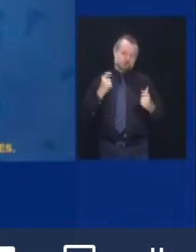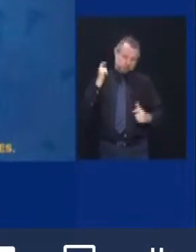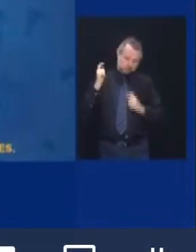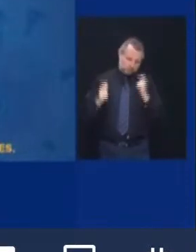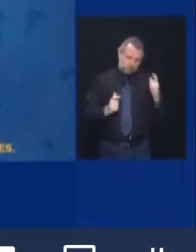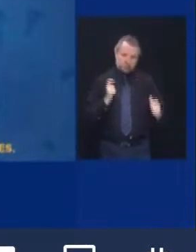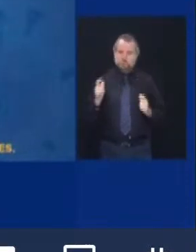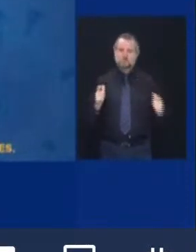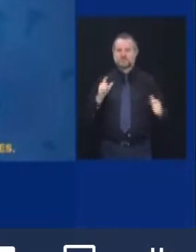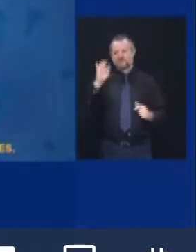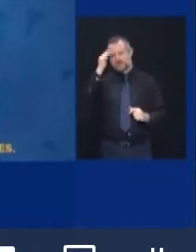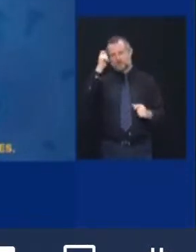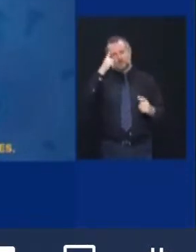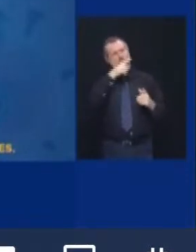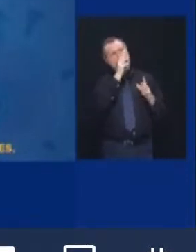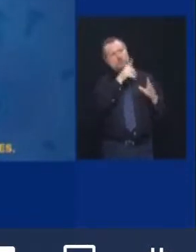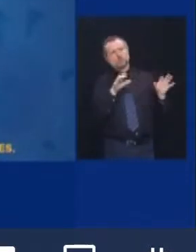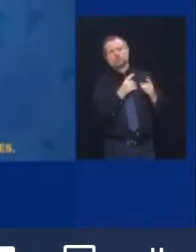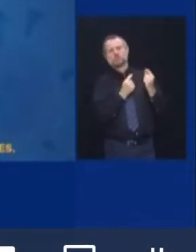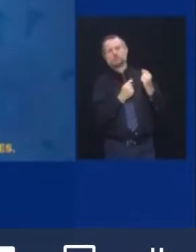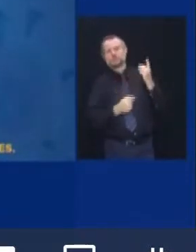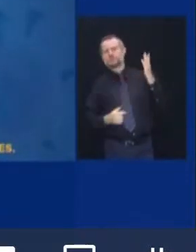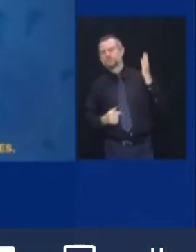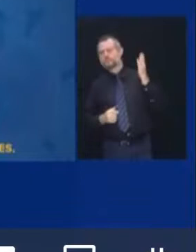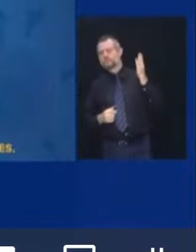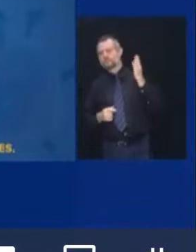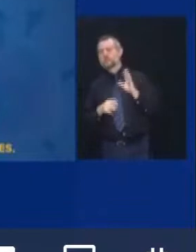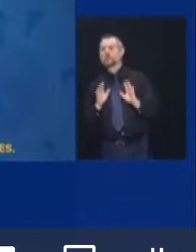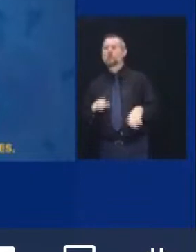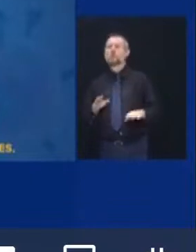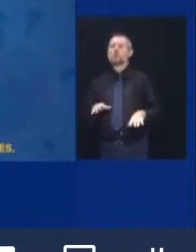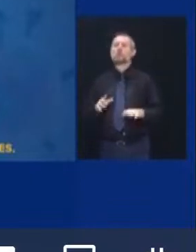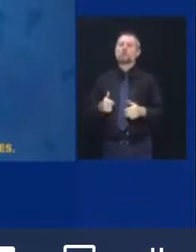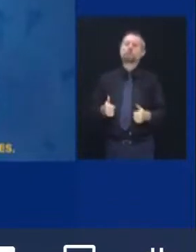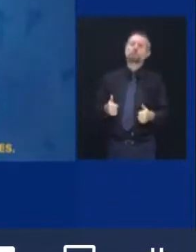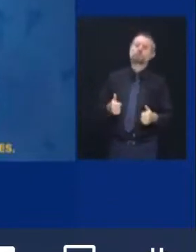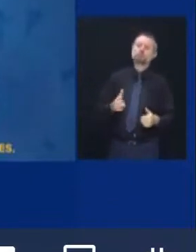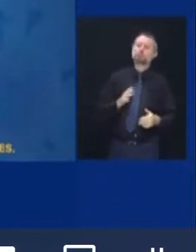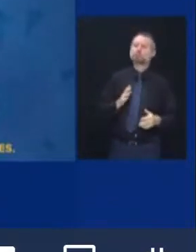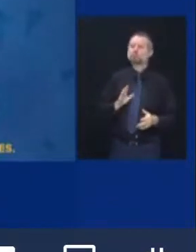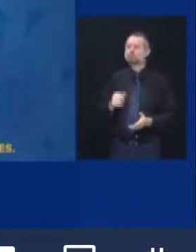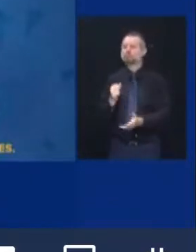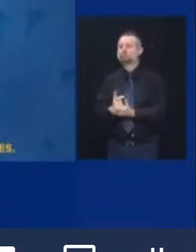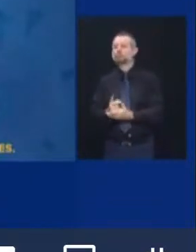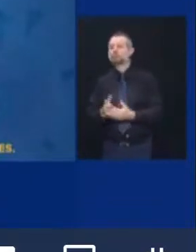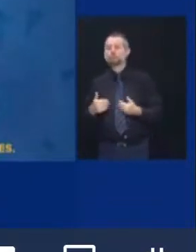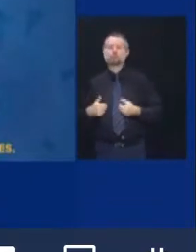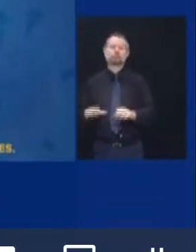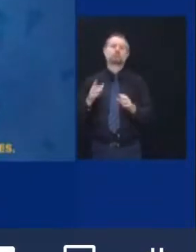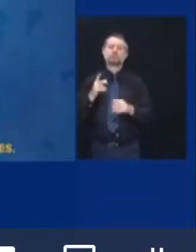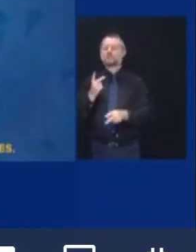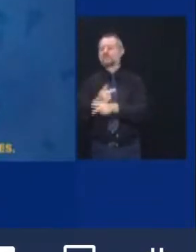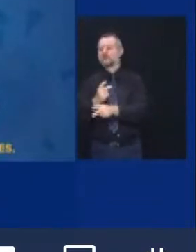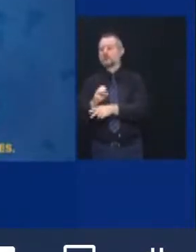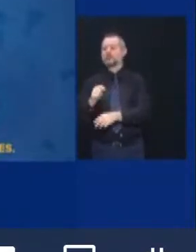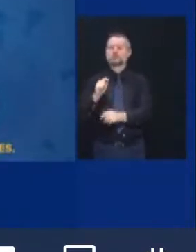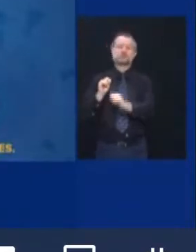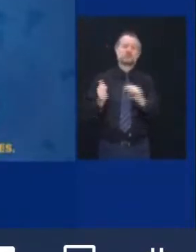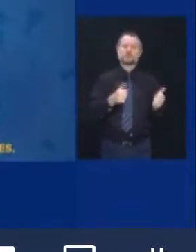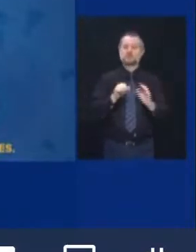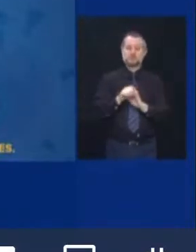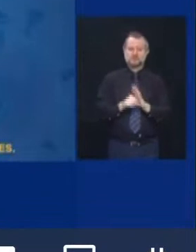actually do besides say, here are the dosages, figure it out? Because that's not going to